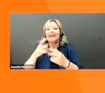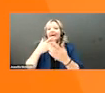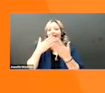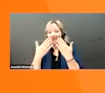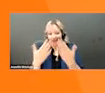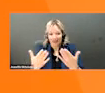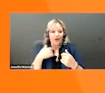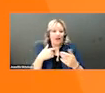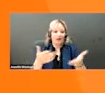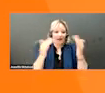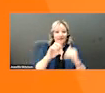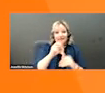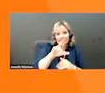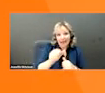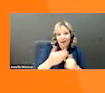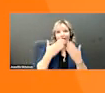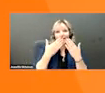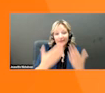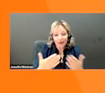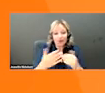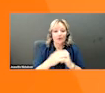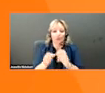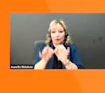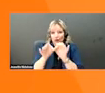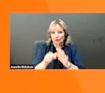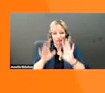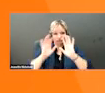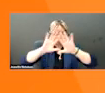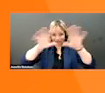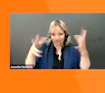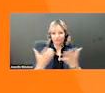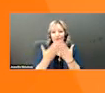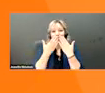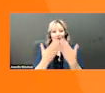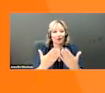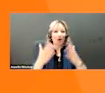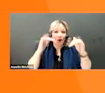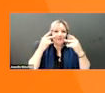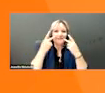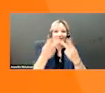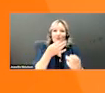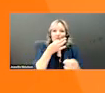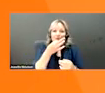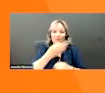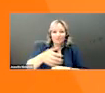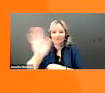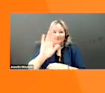being here. Have a great afternoon, and I hope to see you on the screen again soon. Take care, everybody.